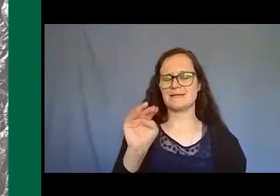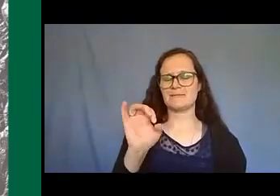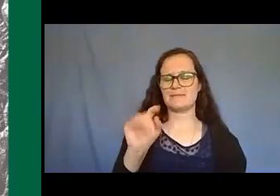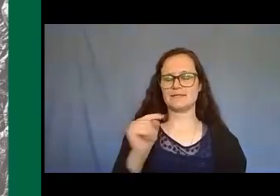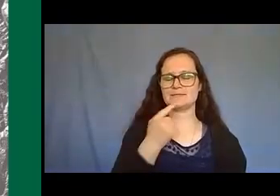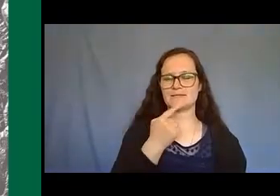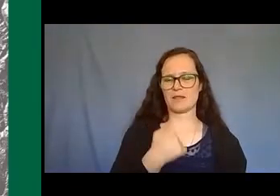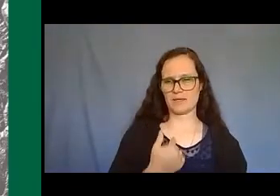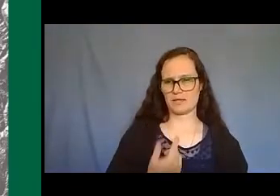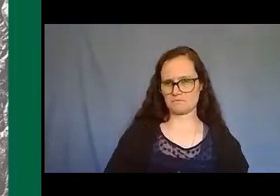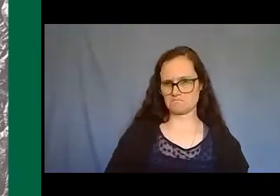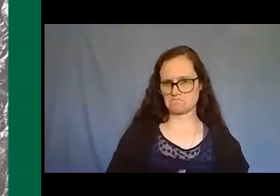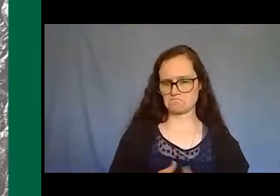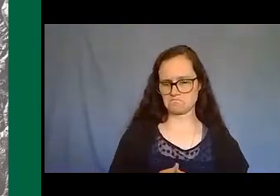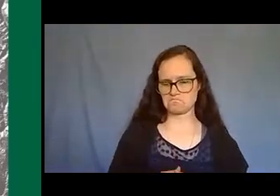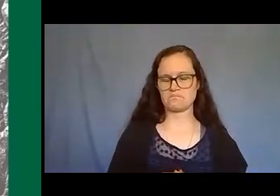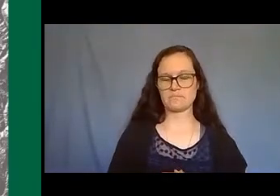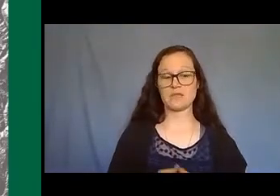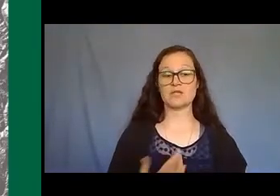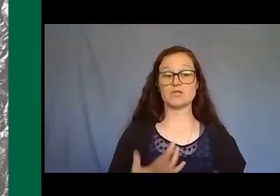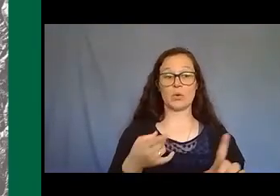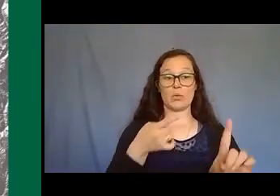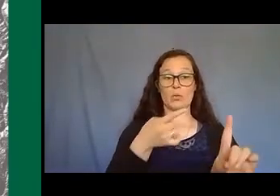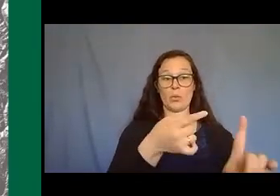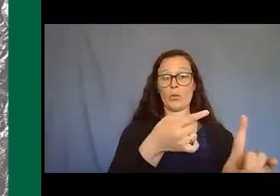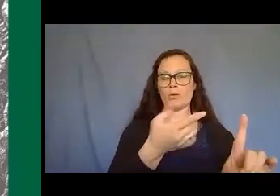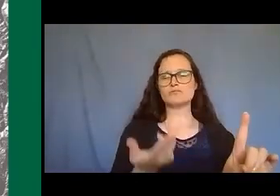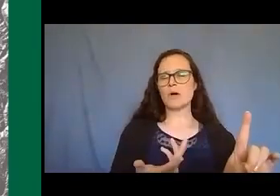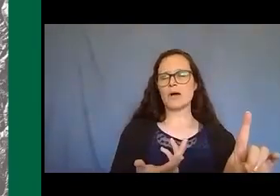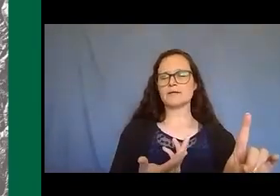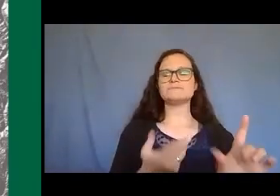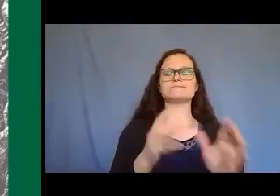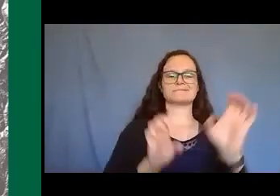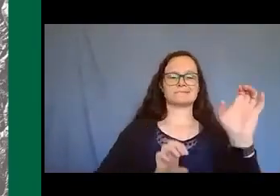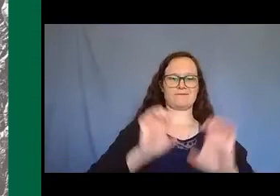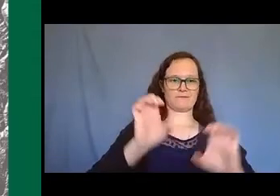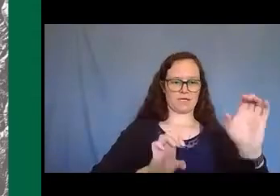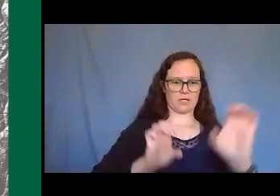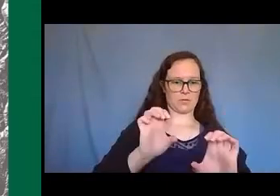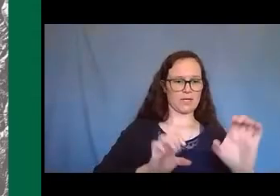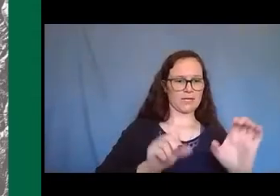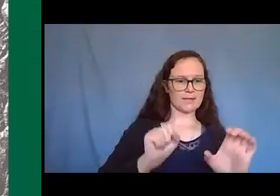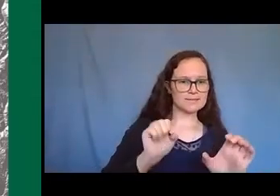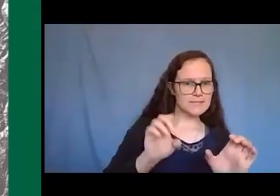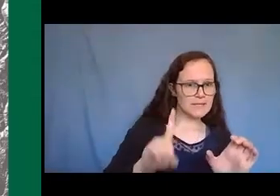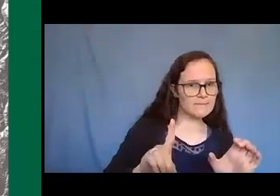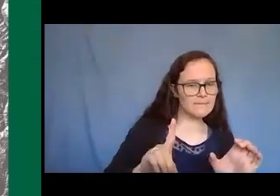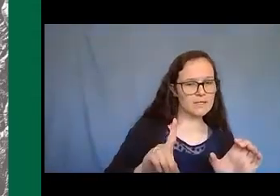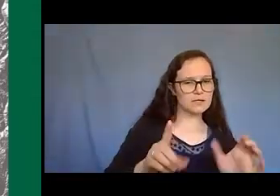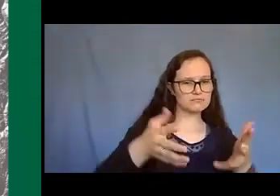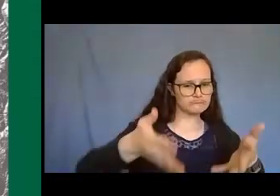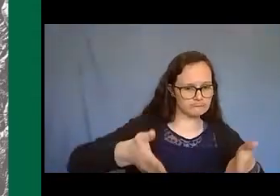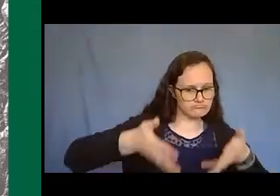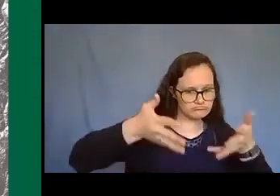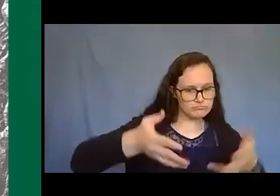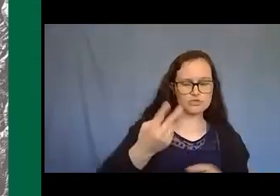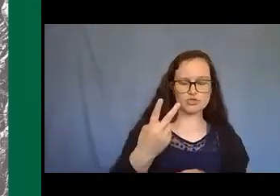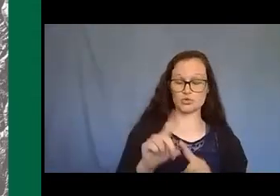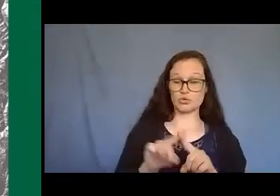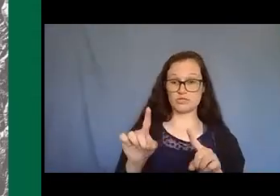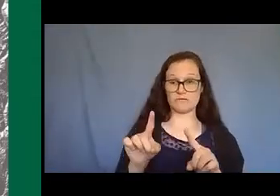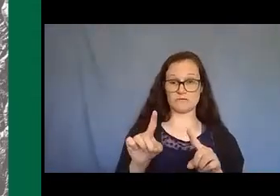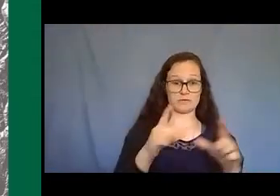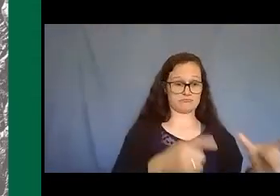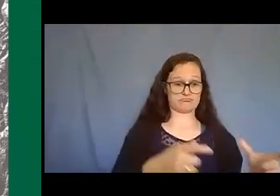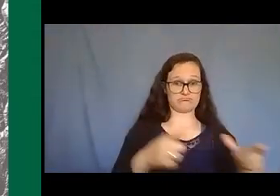And so the main objective of this work was to evaluate the sediments deposited in these two different drinking water